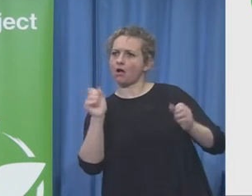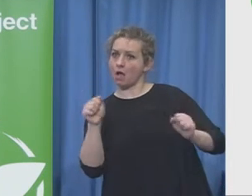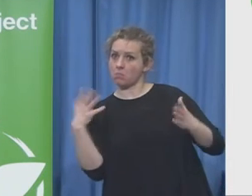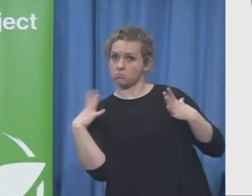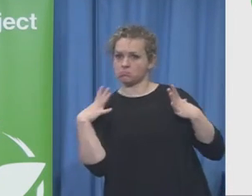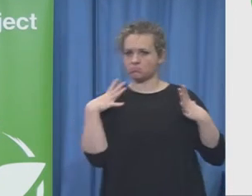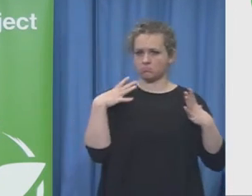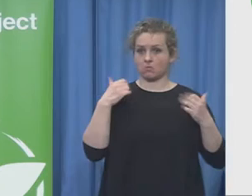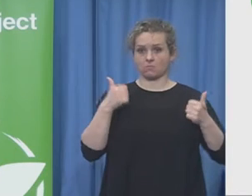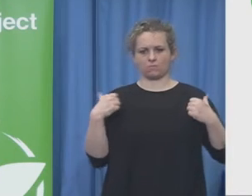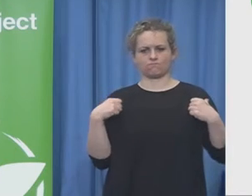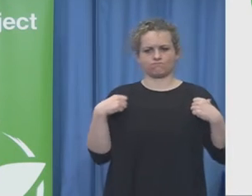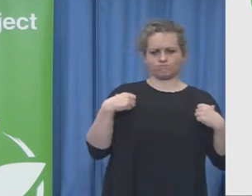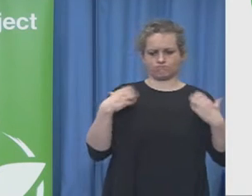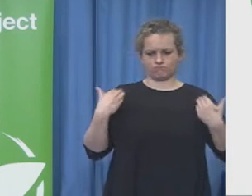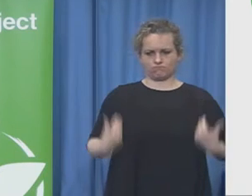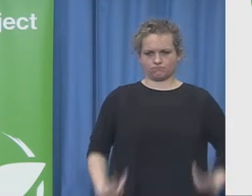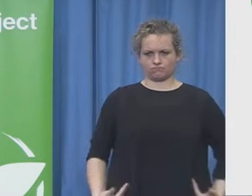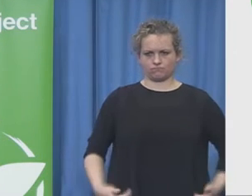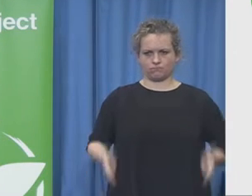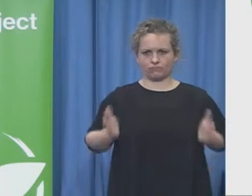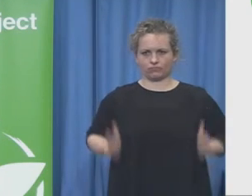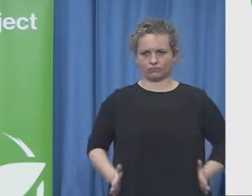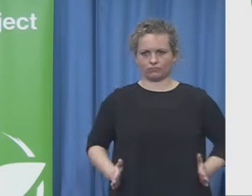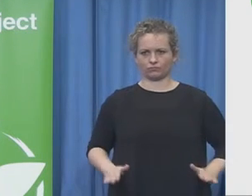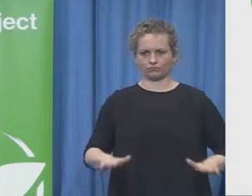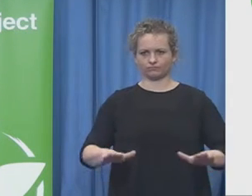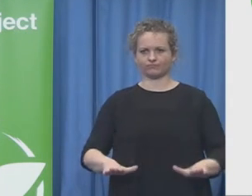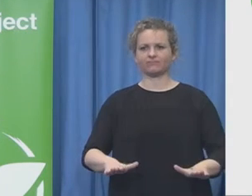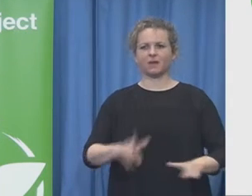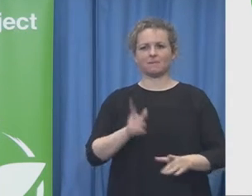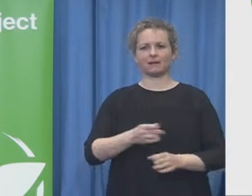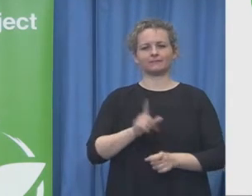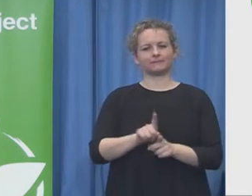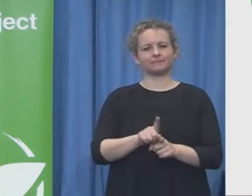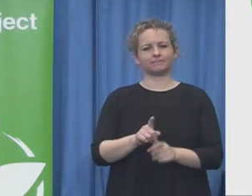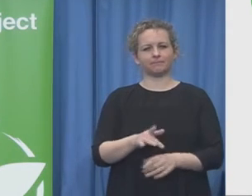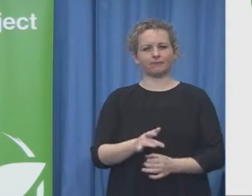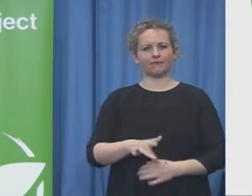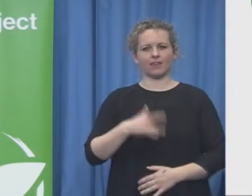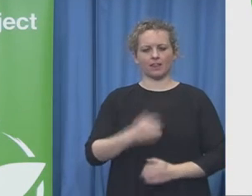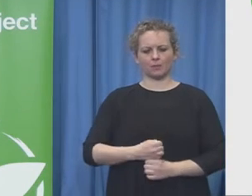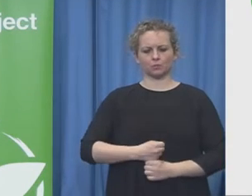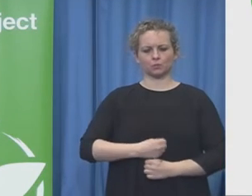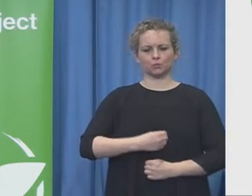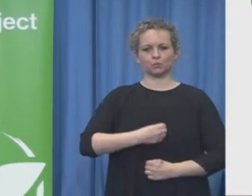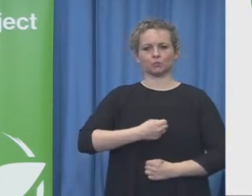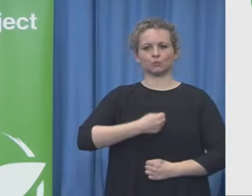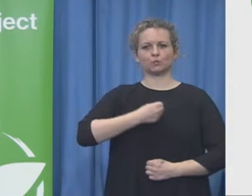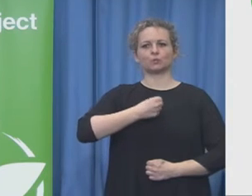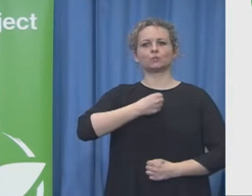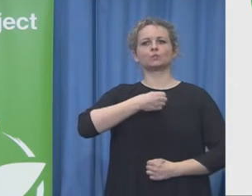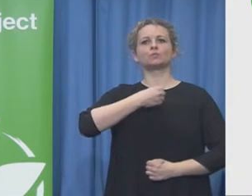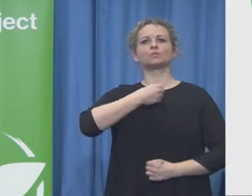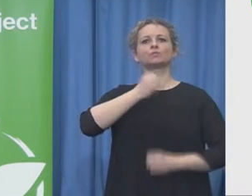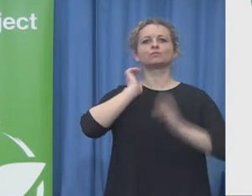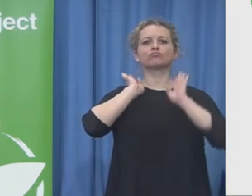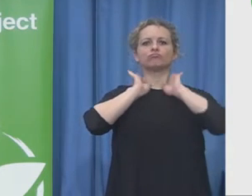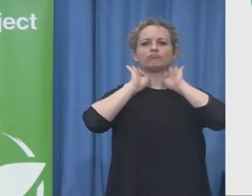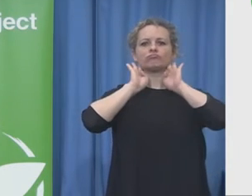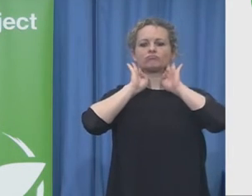be concentrated on the verticality of your posture. Stretch the back, the neck. Push